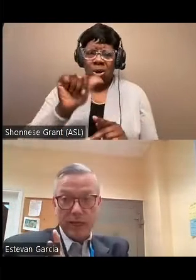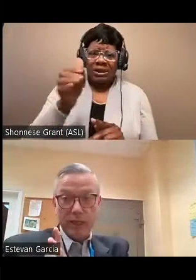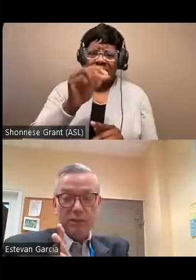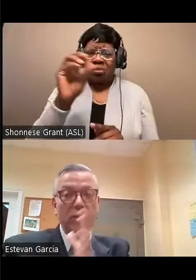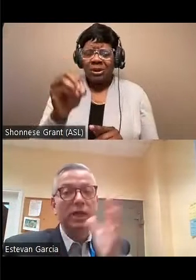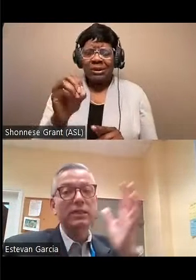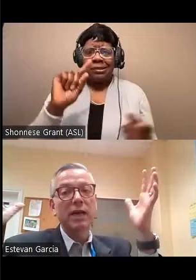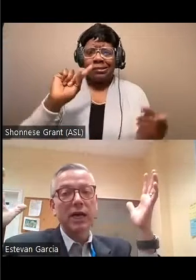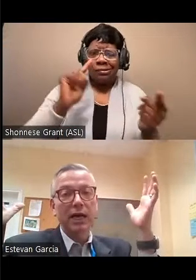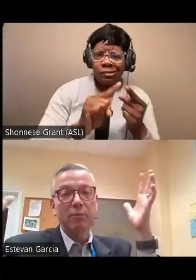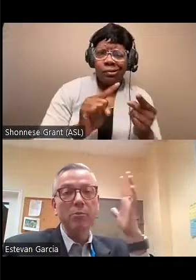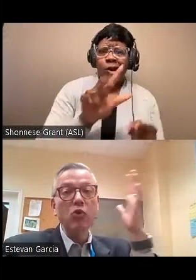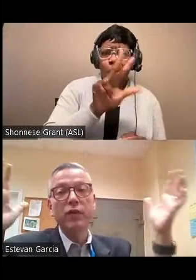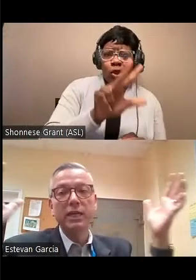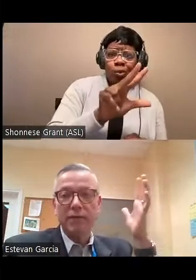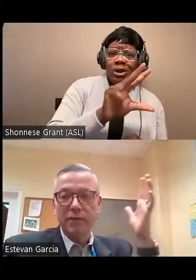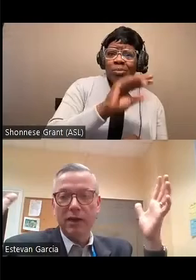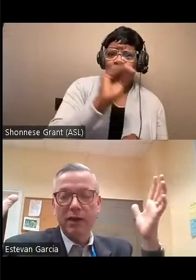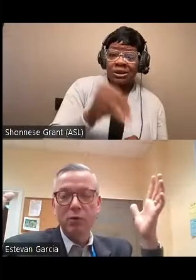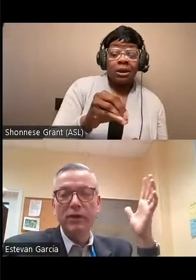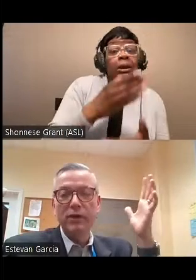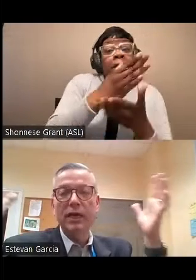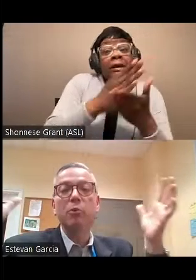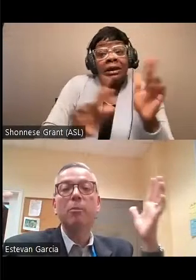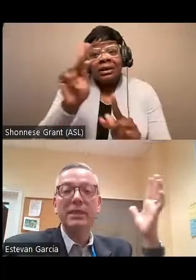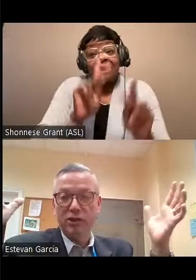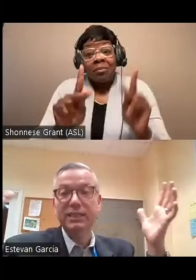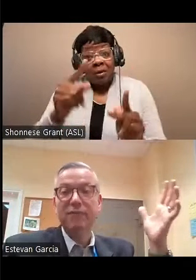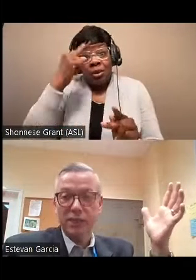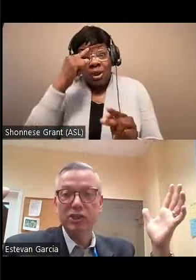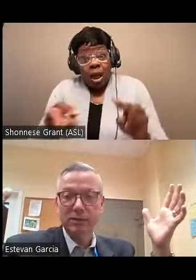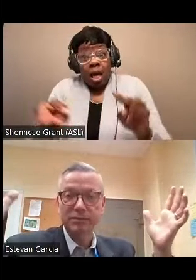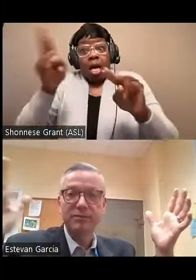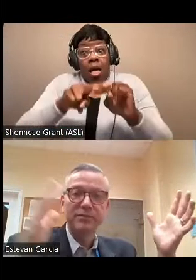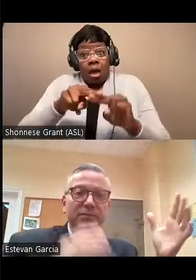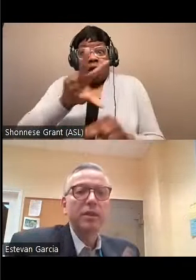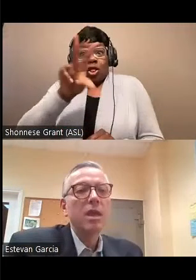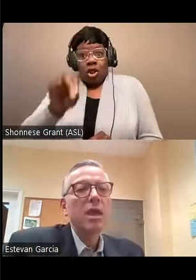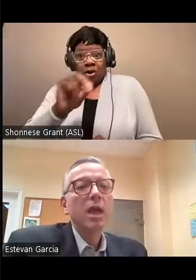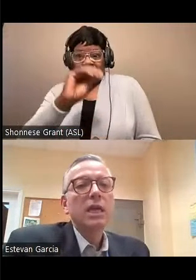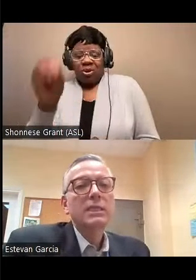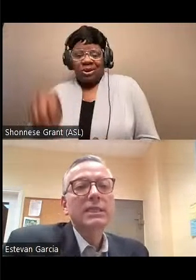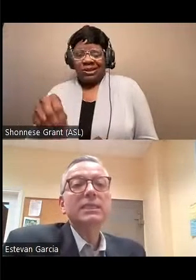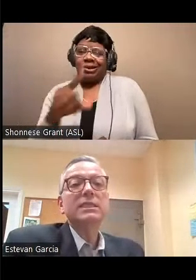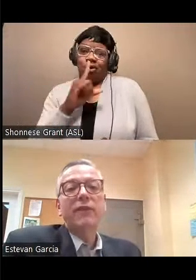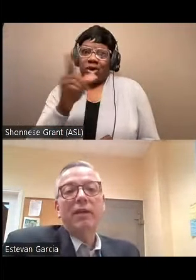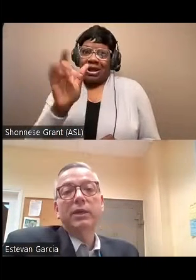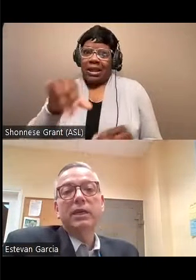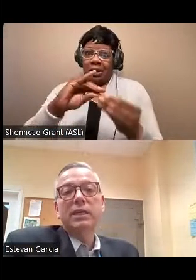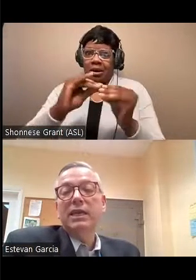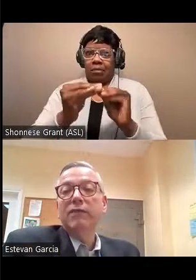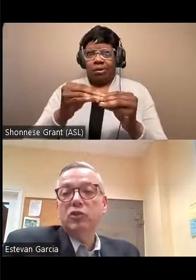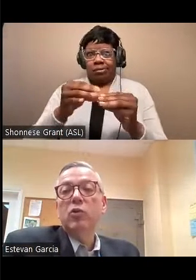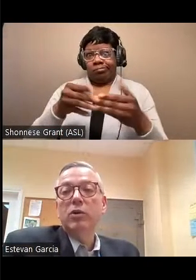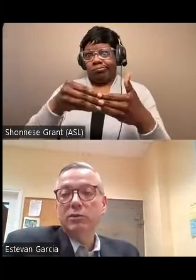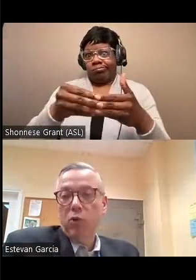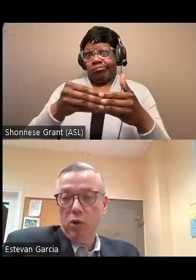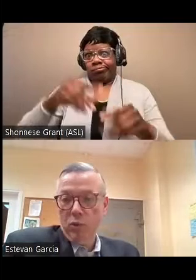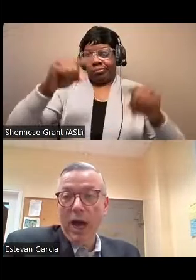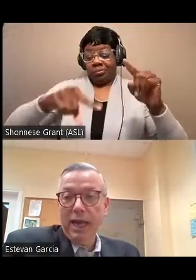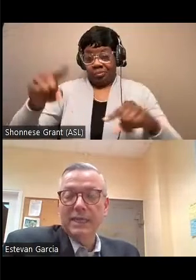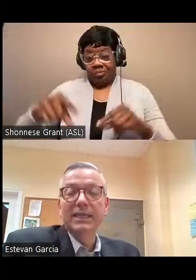30%. So it is a moving number based on definition. 65 million